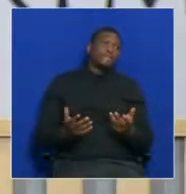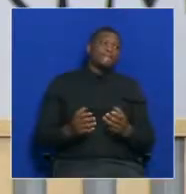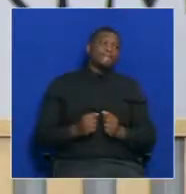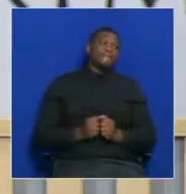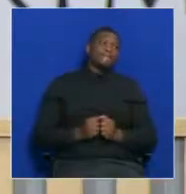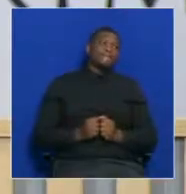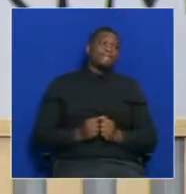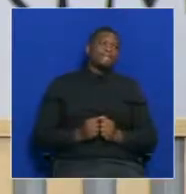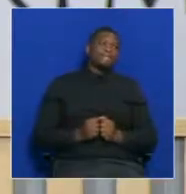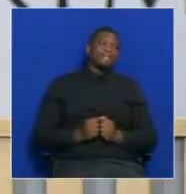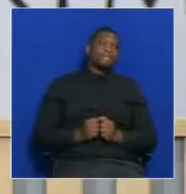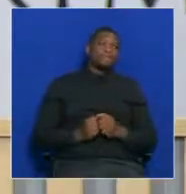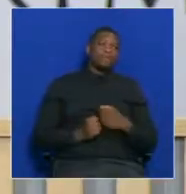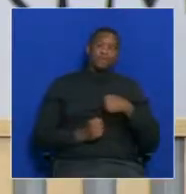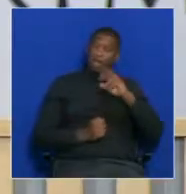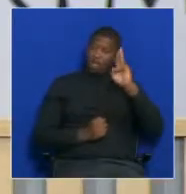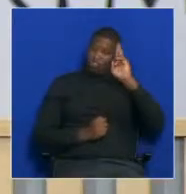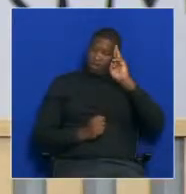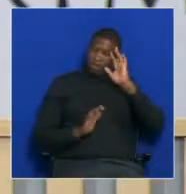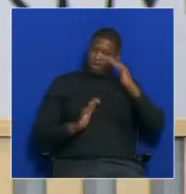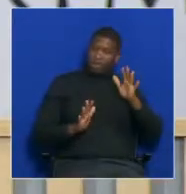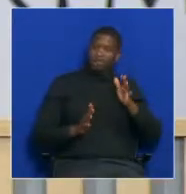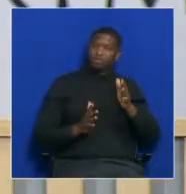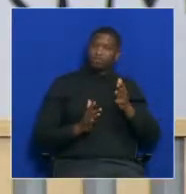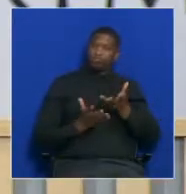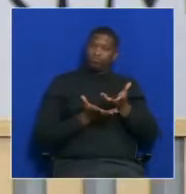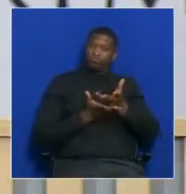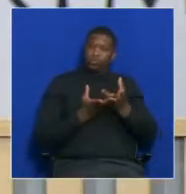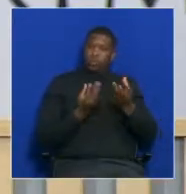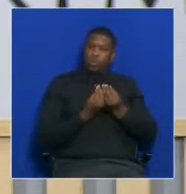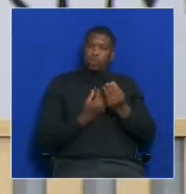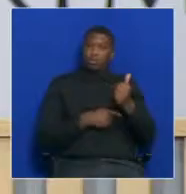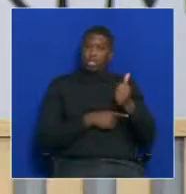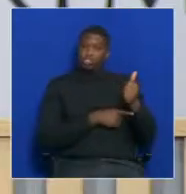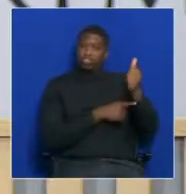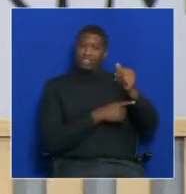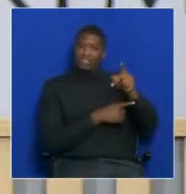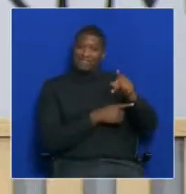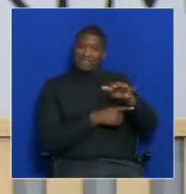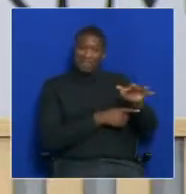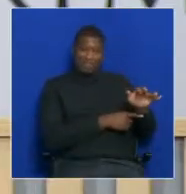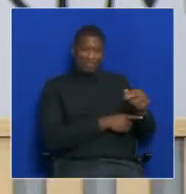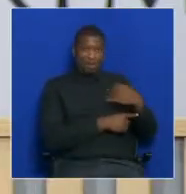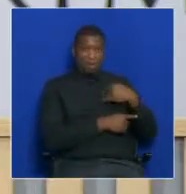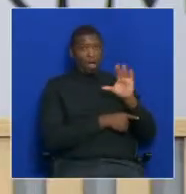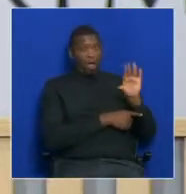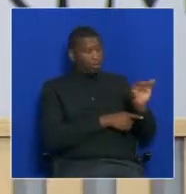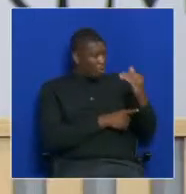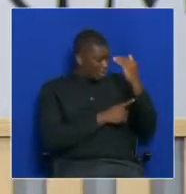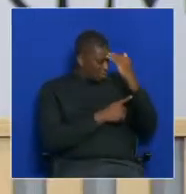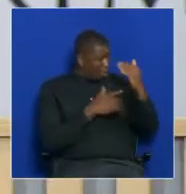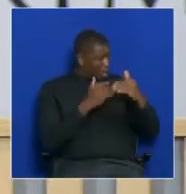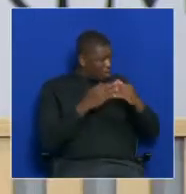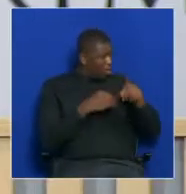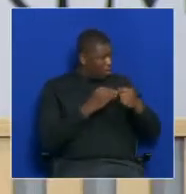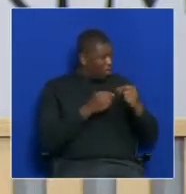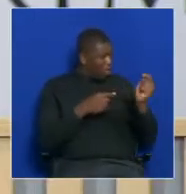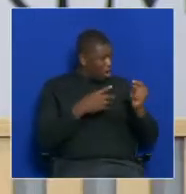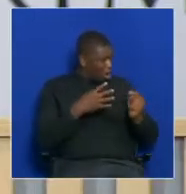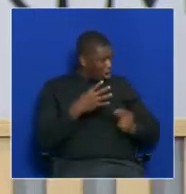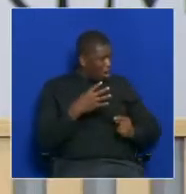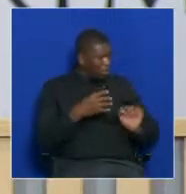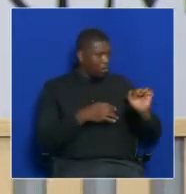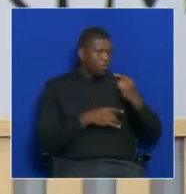I remember speaking with Chief Perumal, if he knows anything about this, and then he says, no, there's nothing